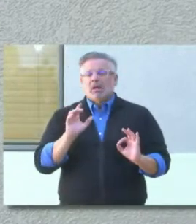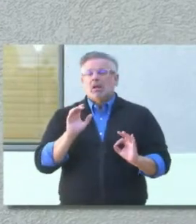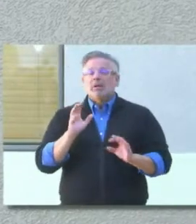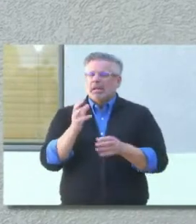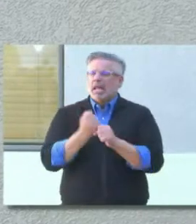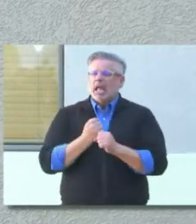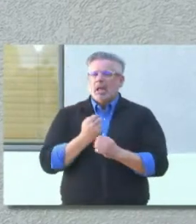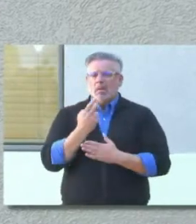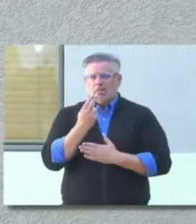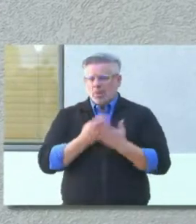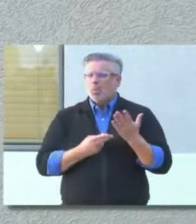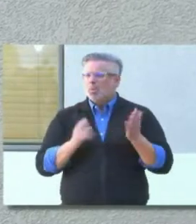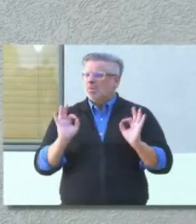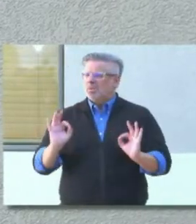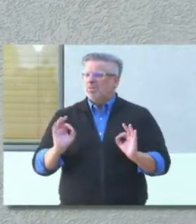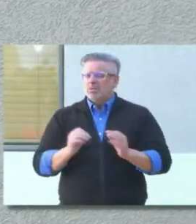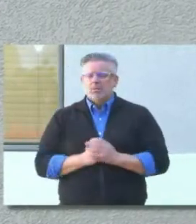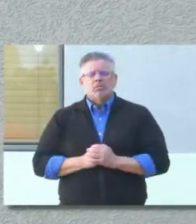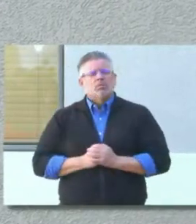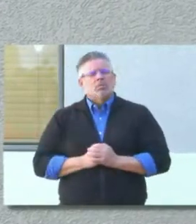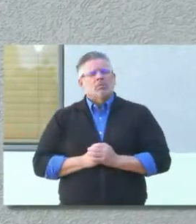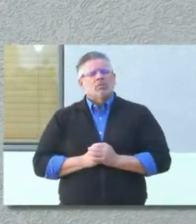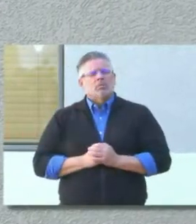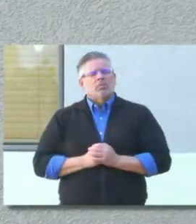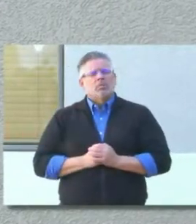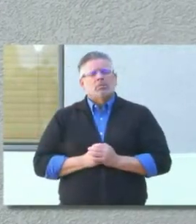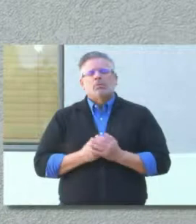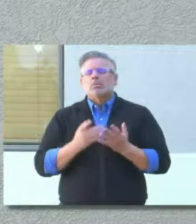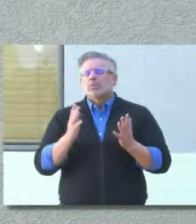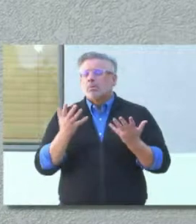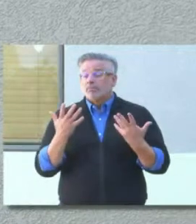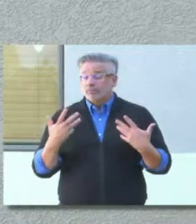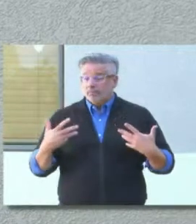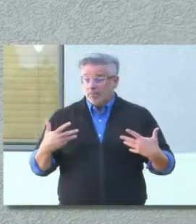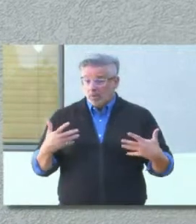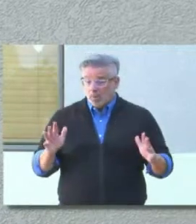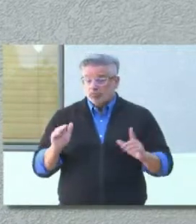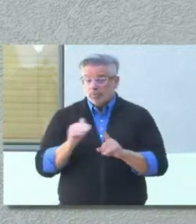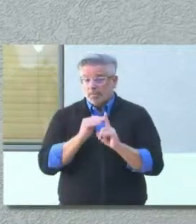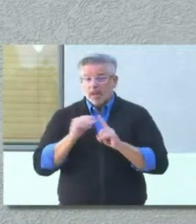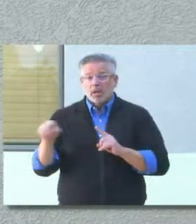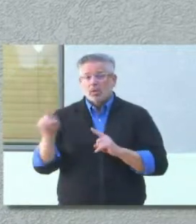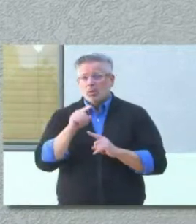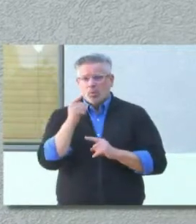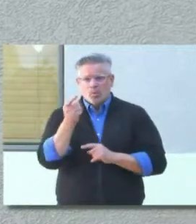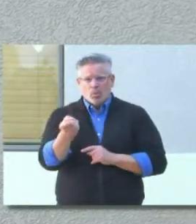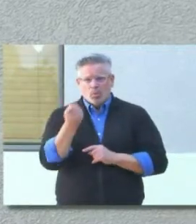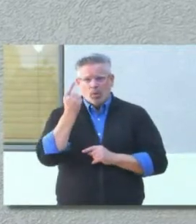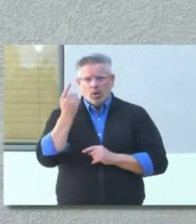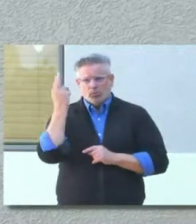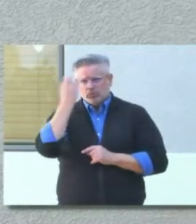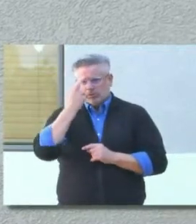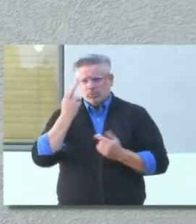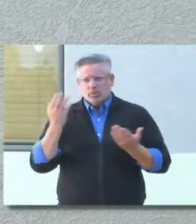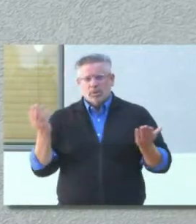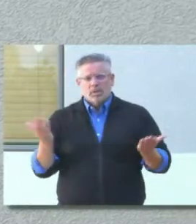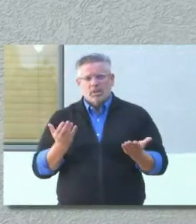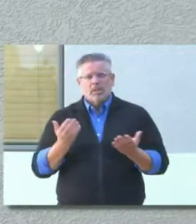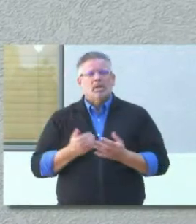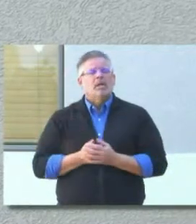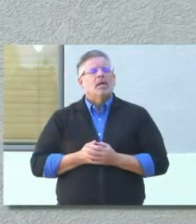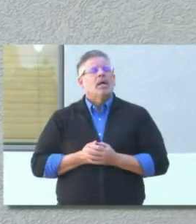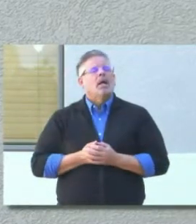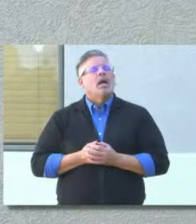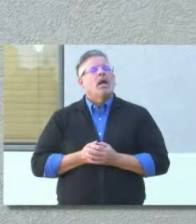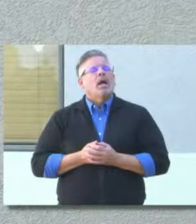and get the booster shots. I'll also just, in closing, remind you, and I will highlight one other reason we're here at